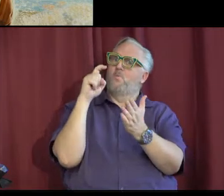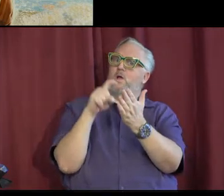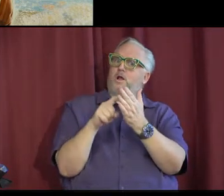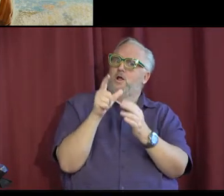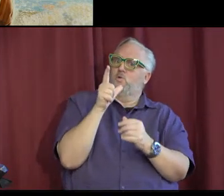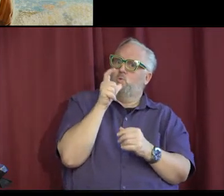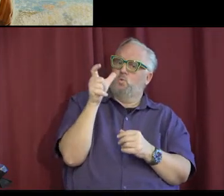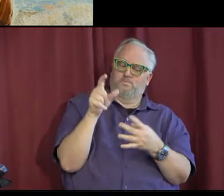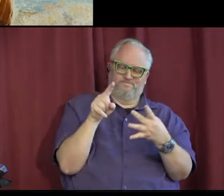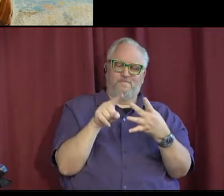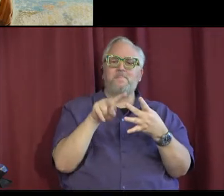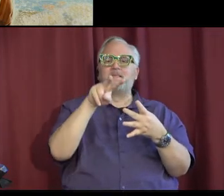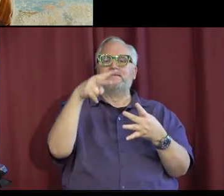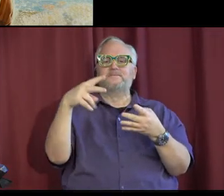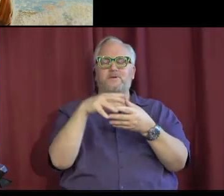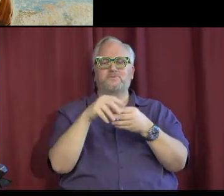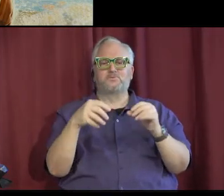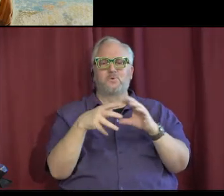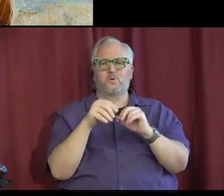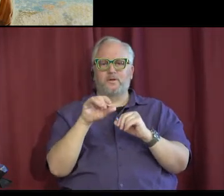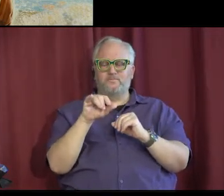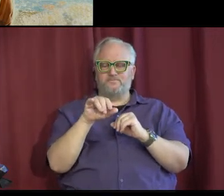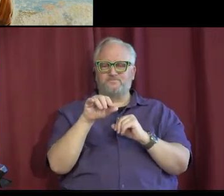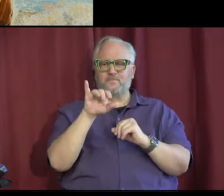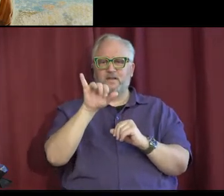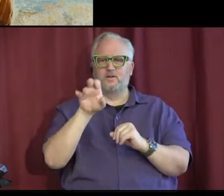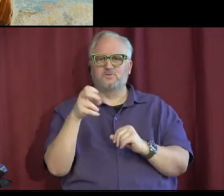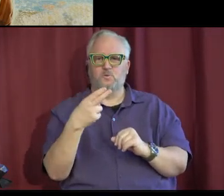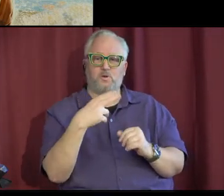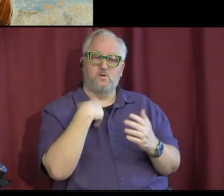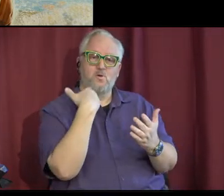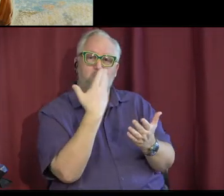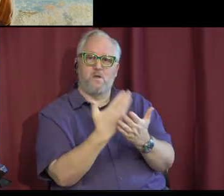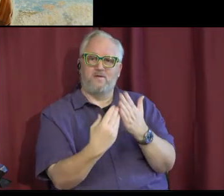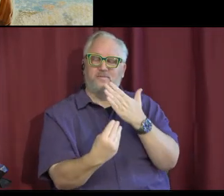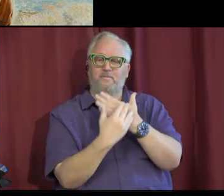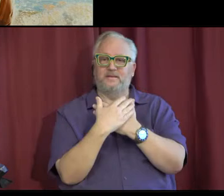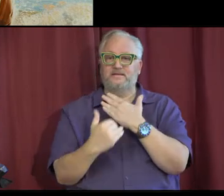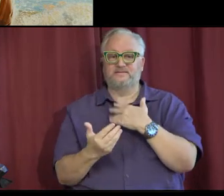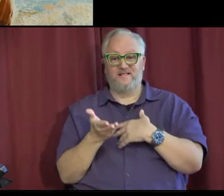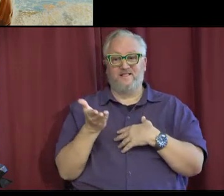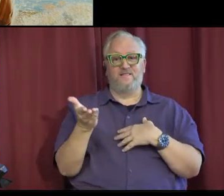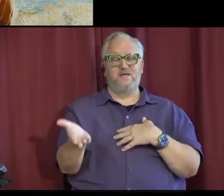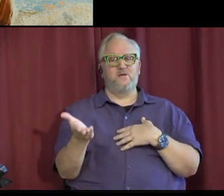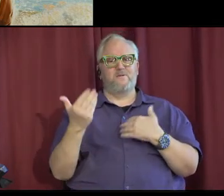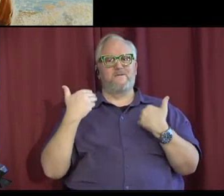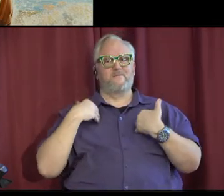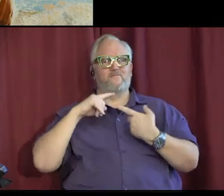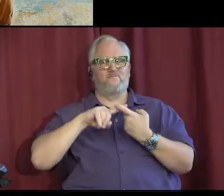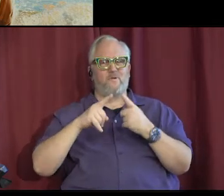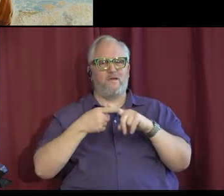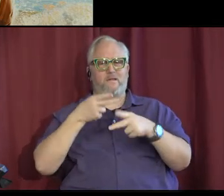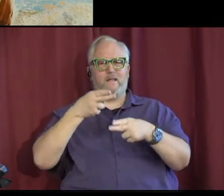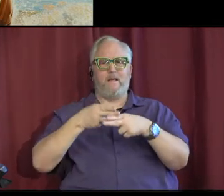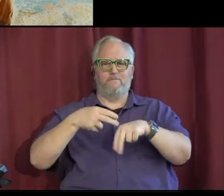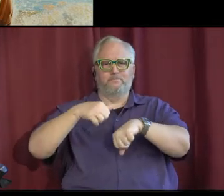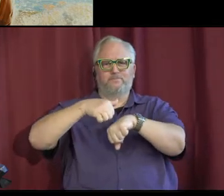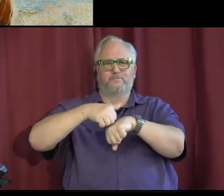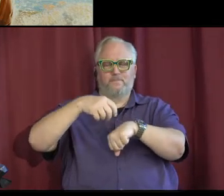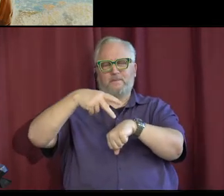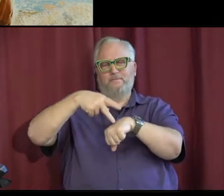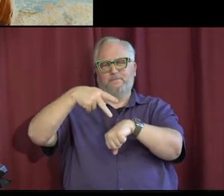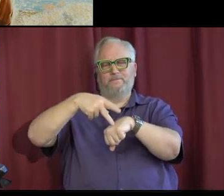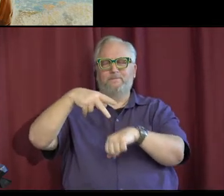In the next story, Yeshua shows up on the beach where his friend Peter is fishing. Peter was one of his